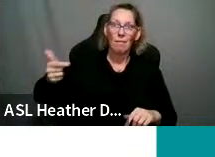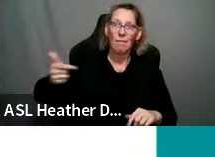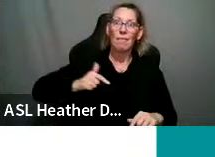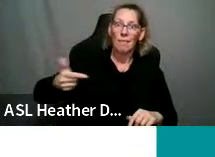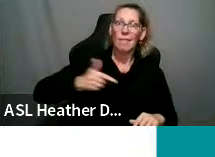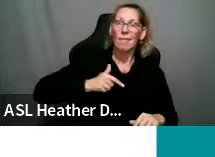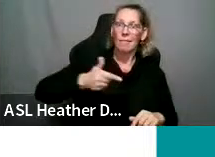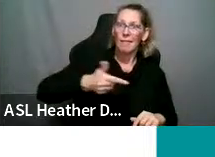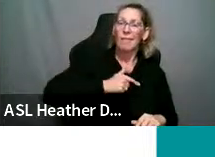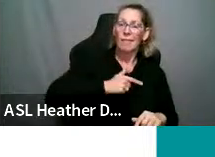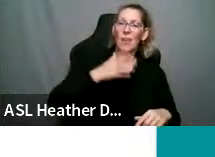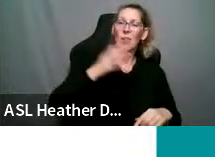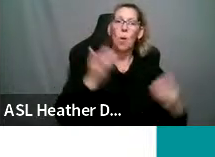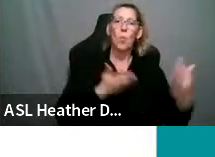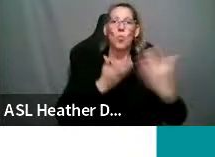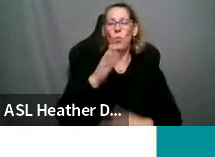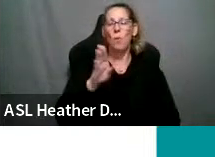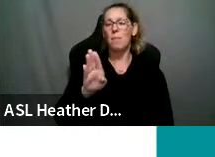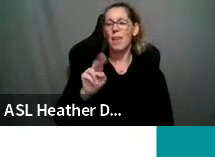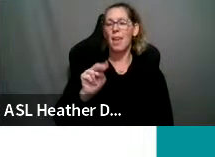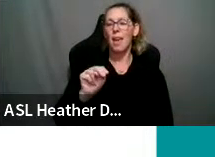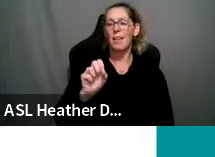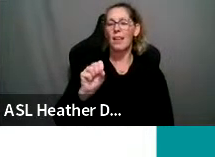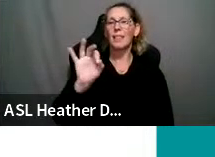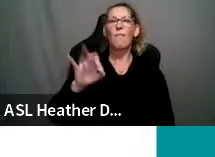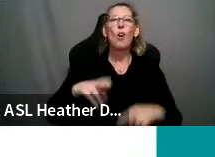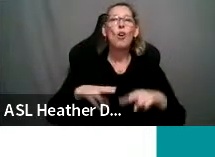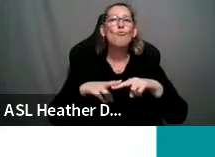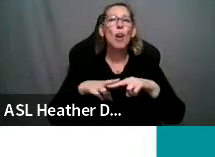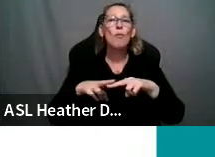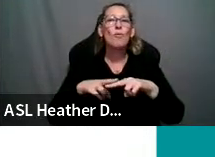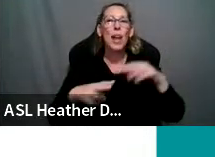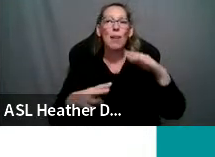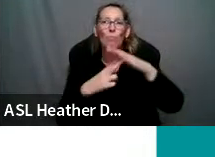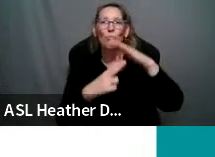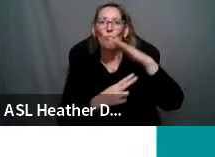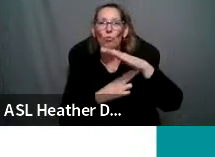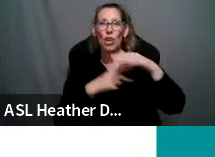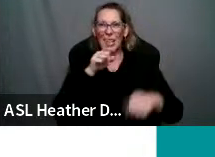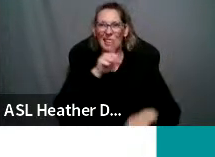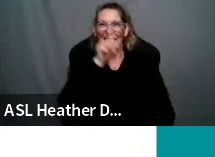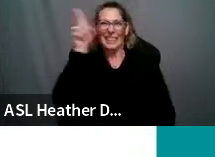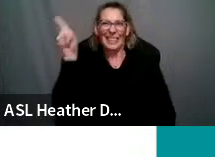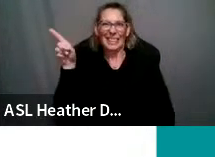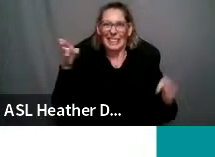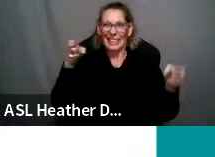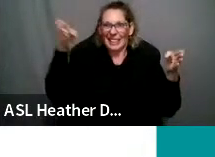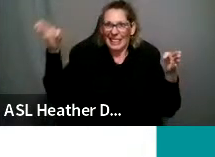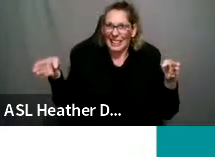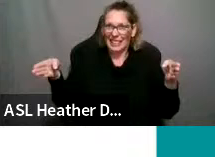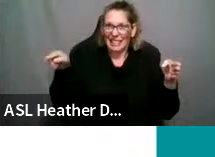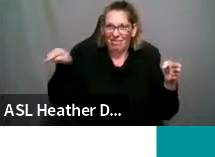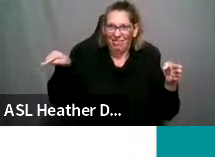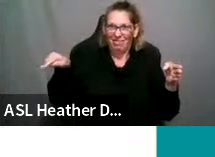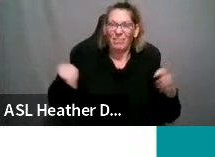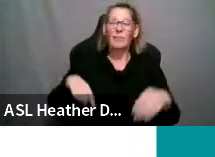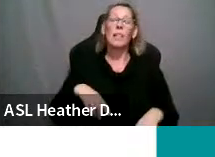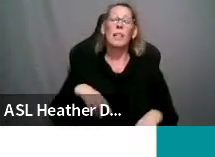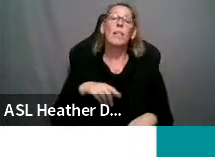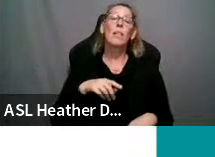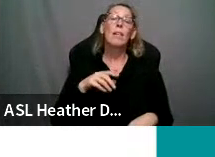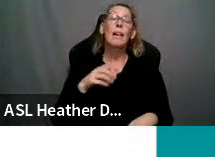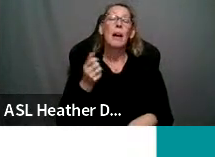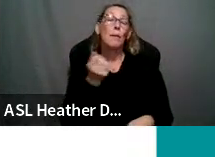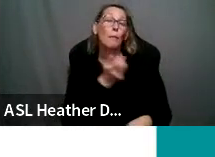the BNSF railway bridge that is just downstream of the Interstate Bridge. There are a few